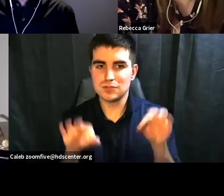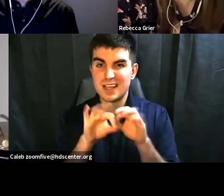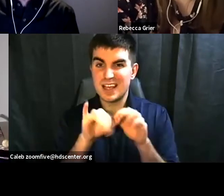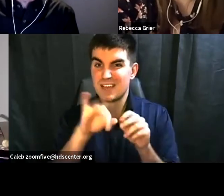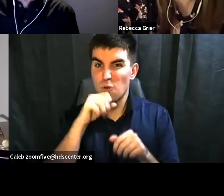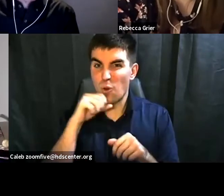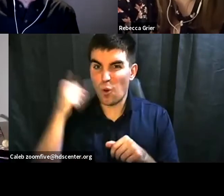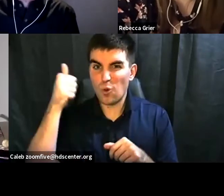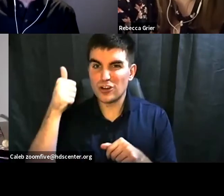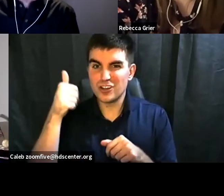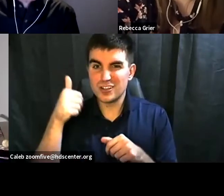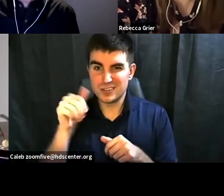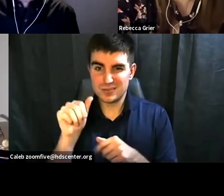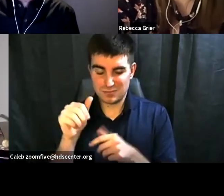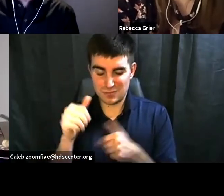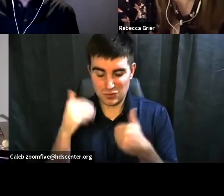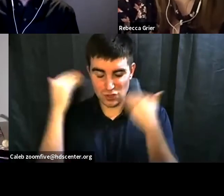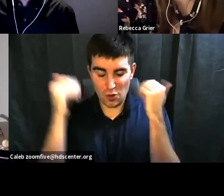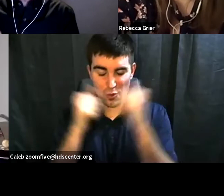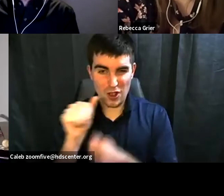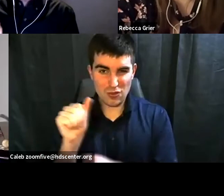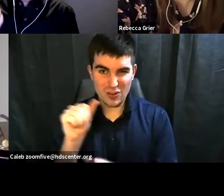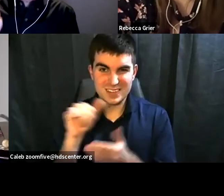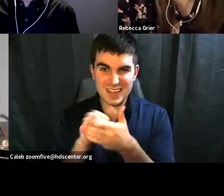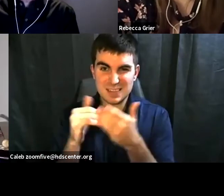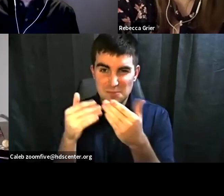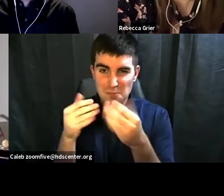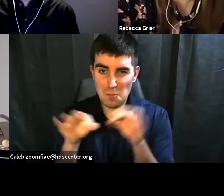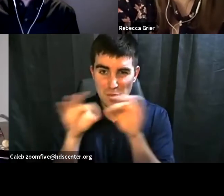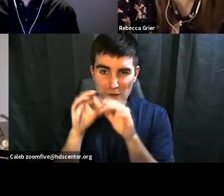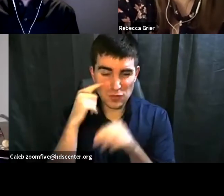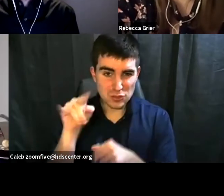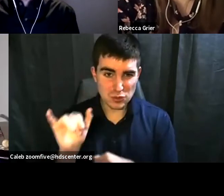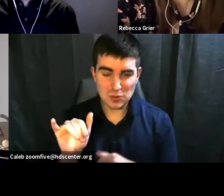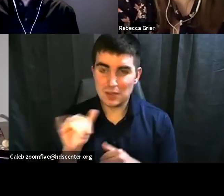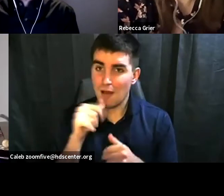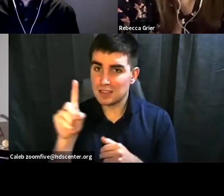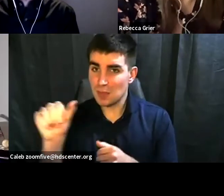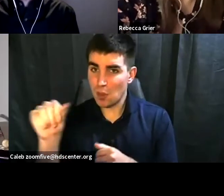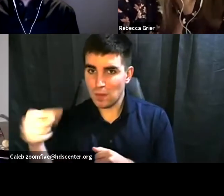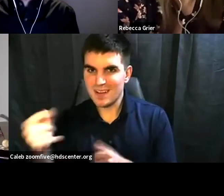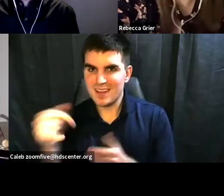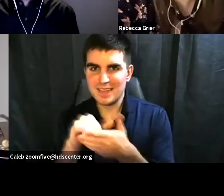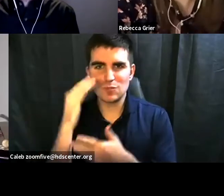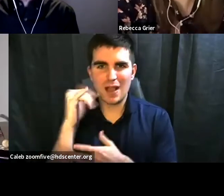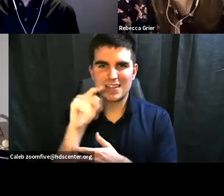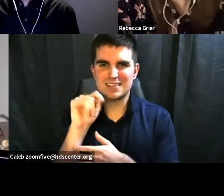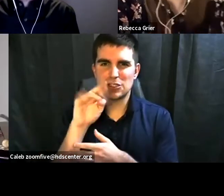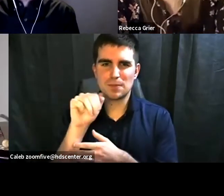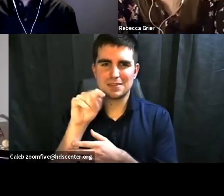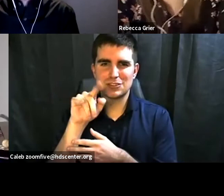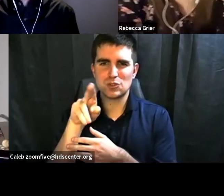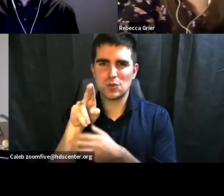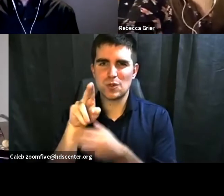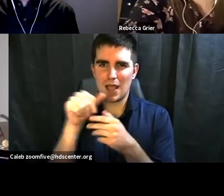that's really important to you as well. So it's not a disability specific thing. And that's why the Tiramisu app did not say, is there room for a wheelchair?